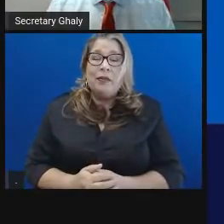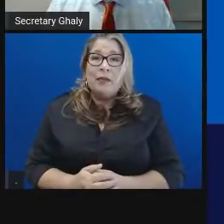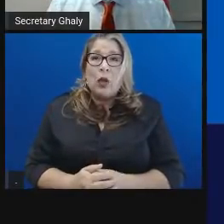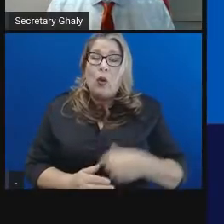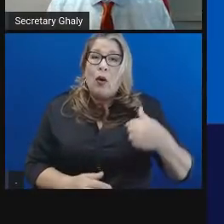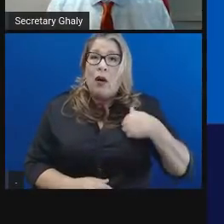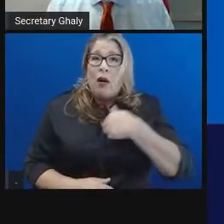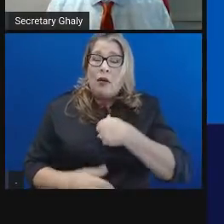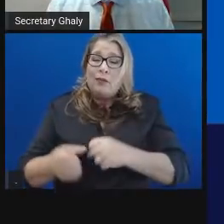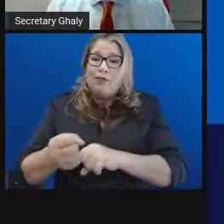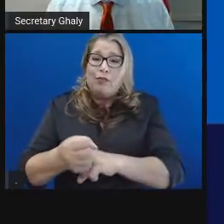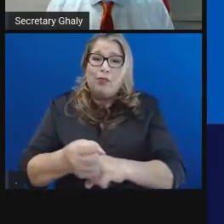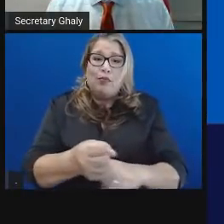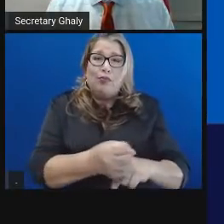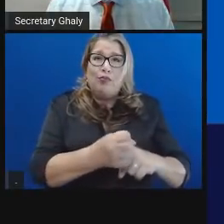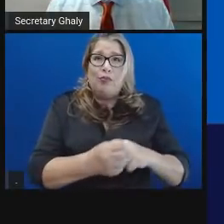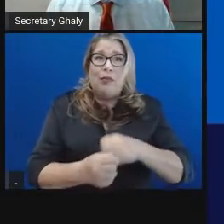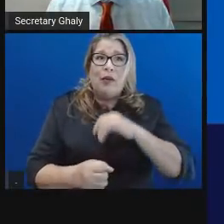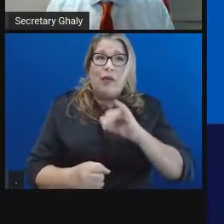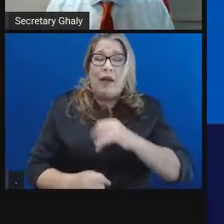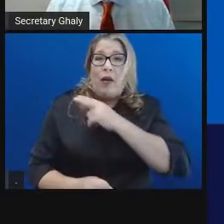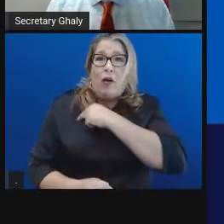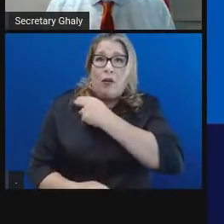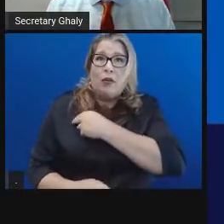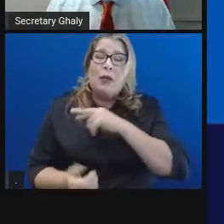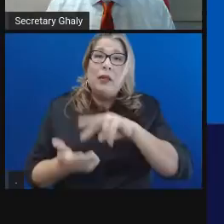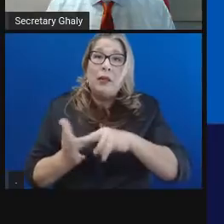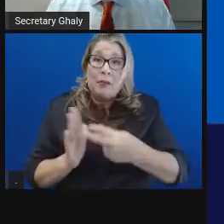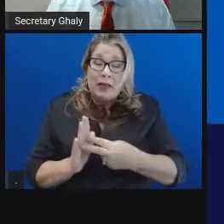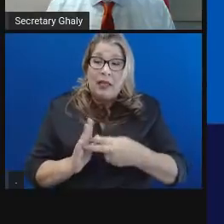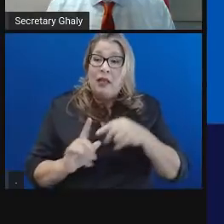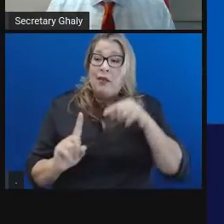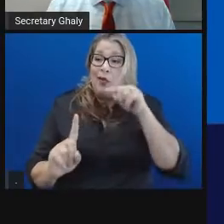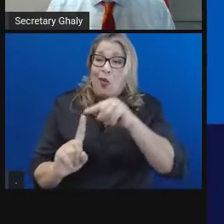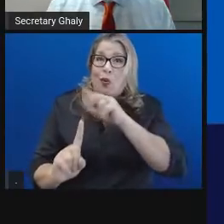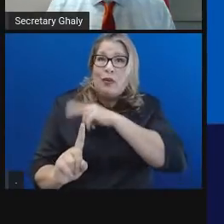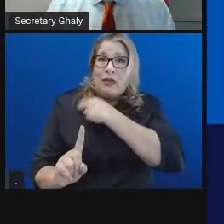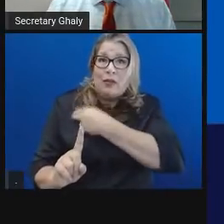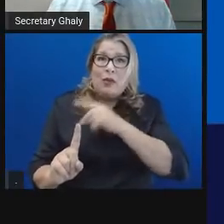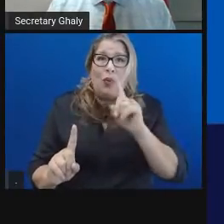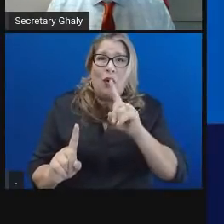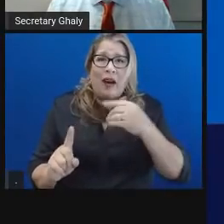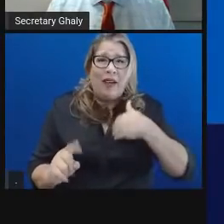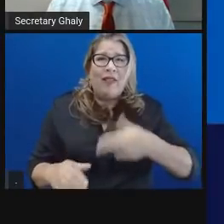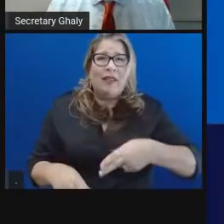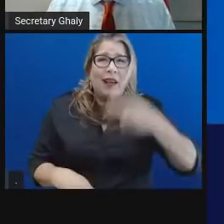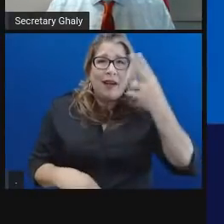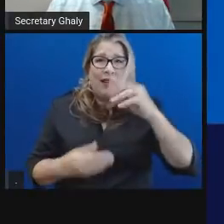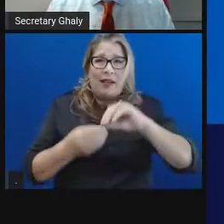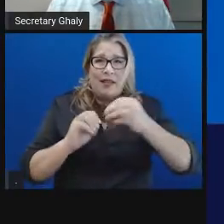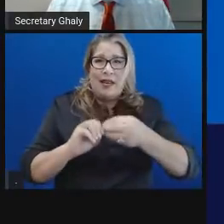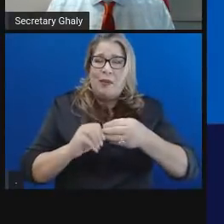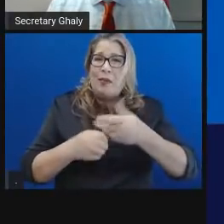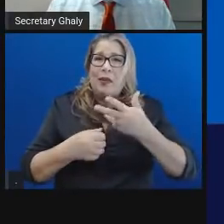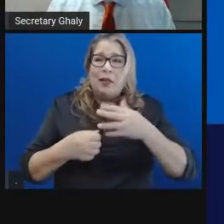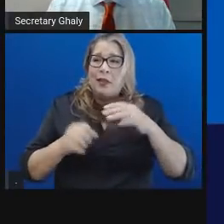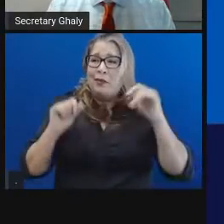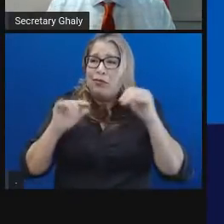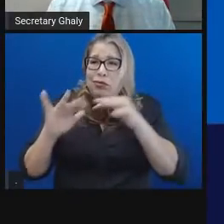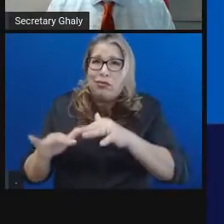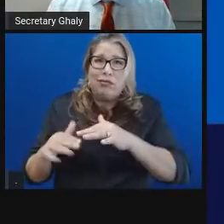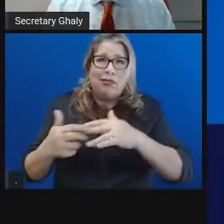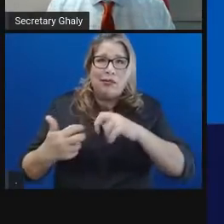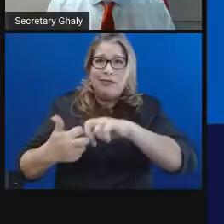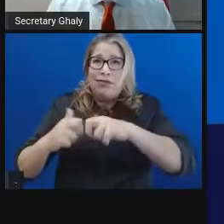decompress hospitals in some of our most impacted communities and to serve patients and those communities and